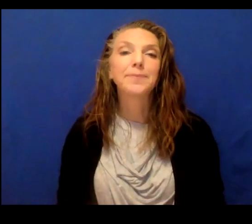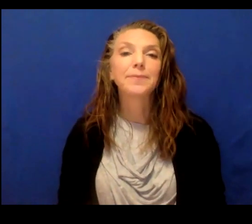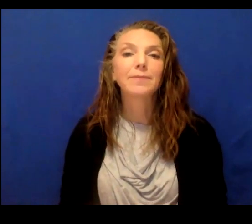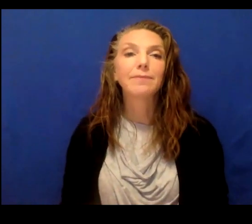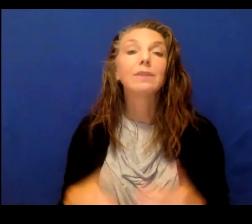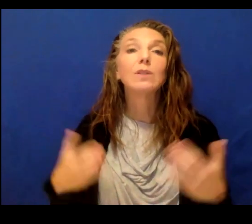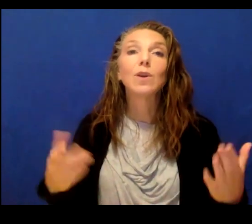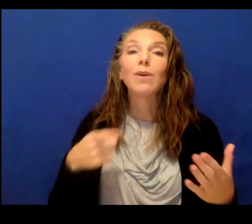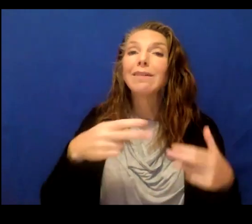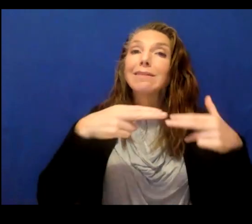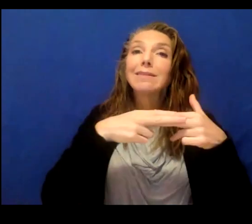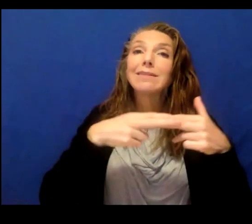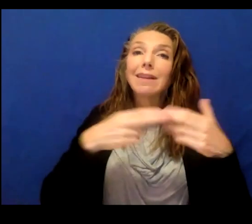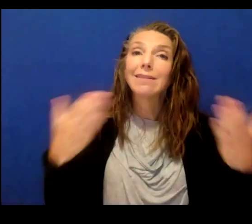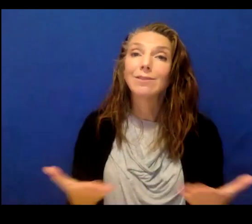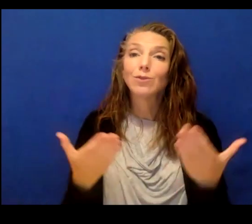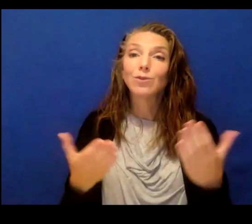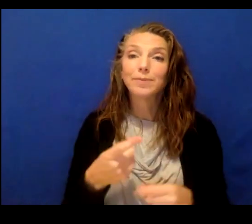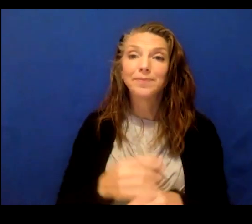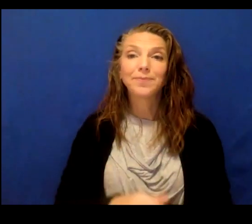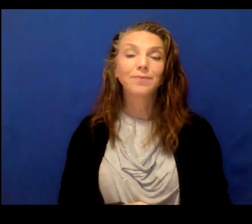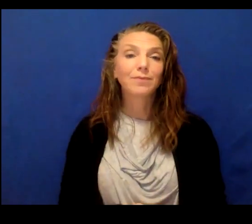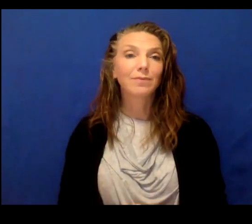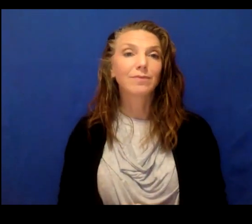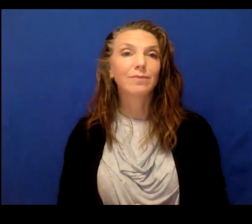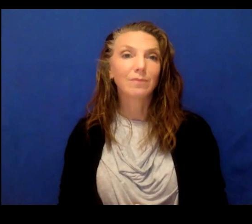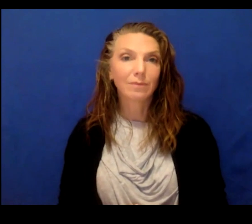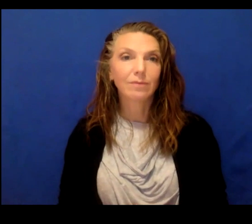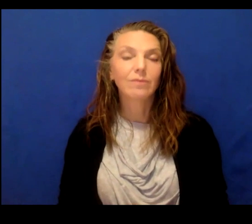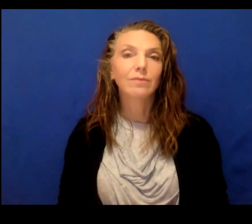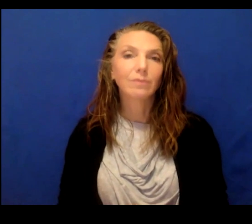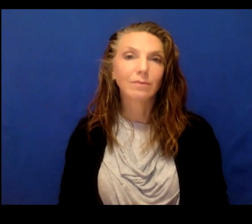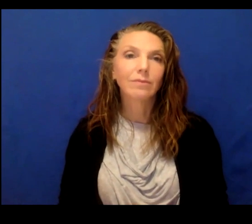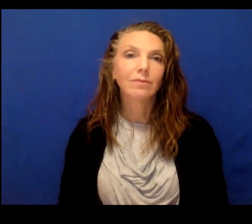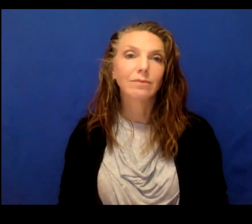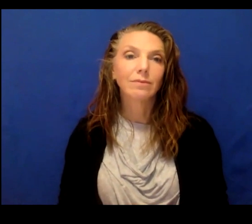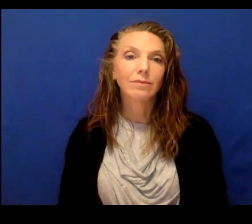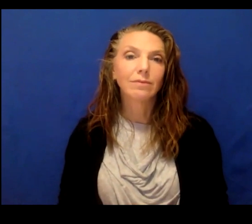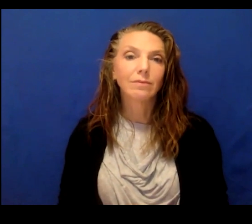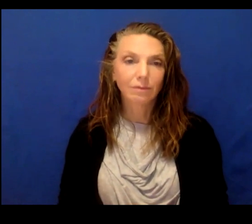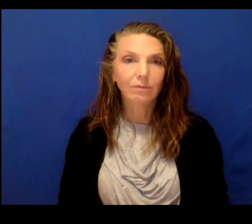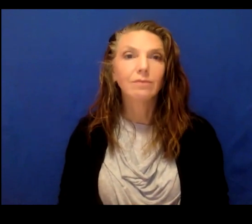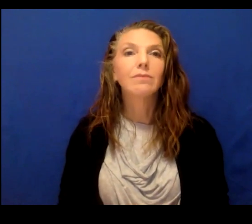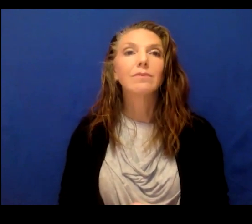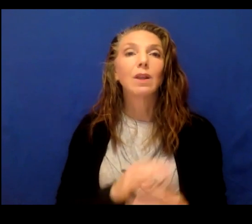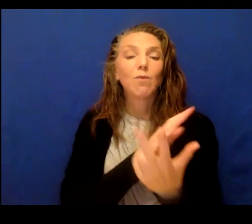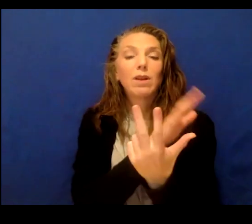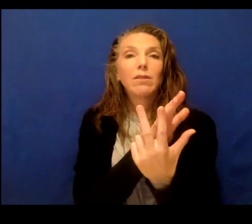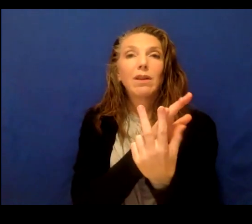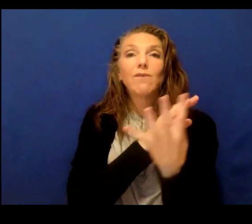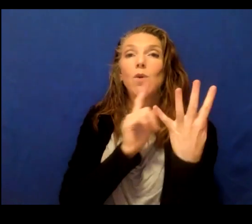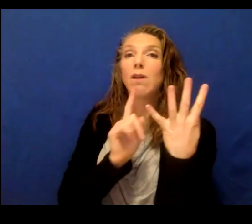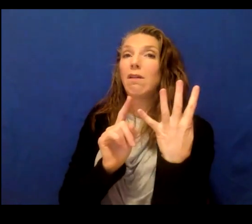this slide here is how there's a fourth column, right? And that fourth